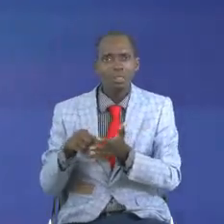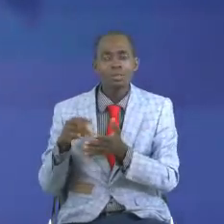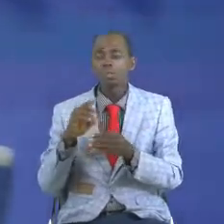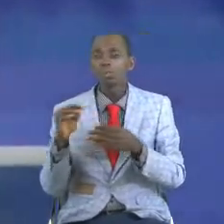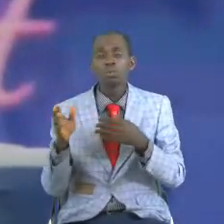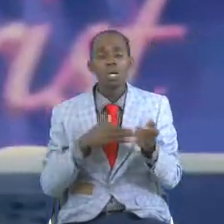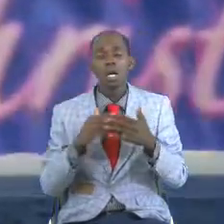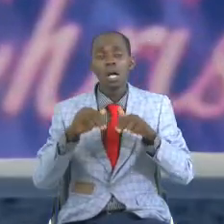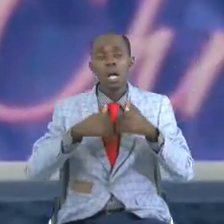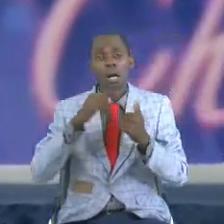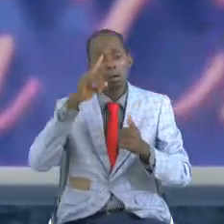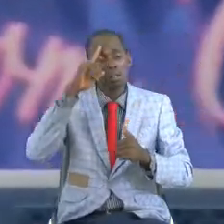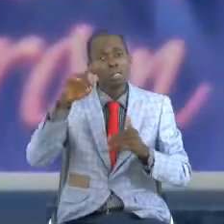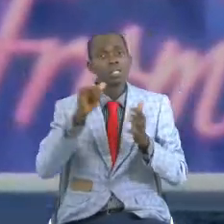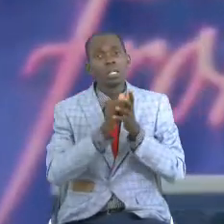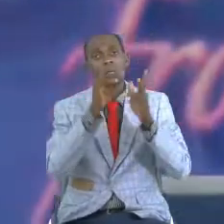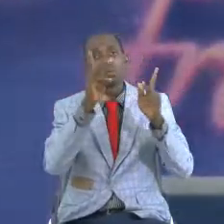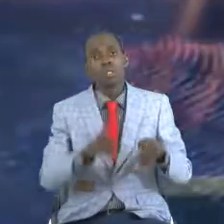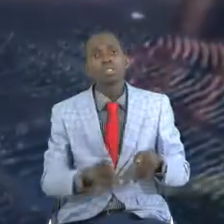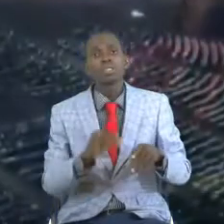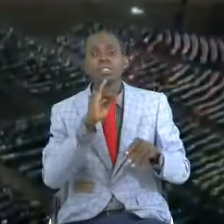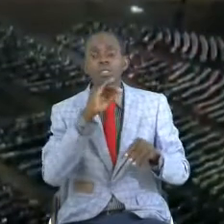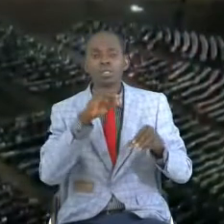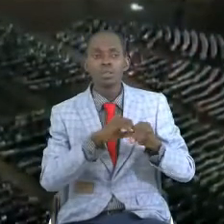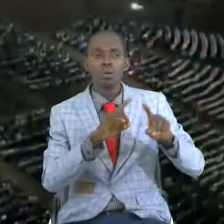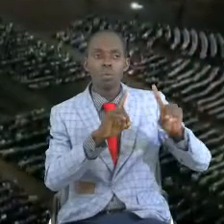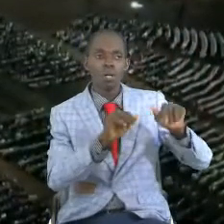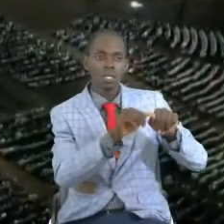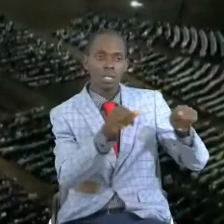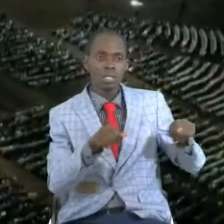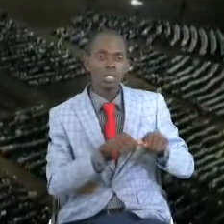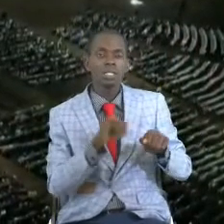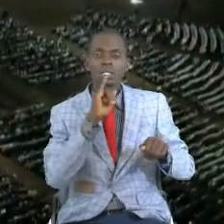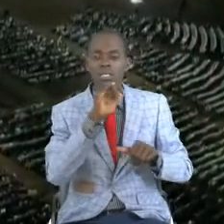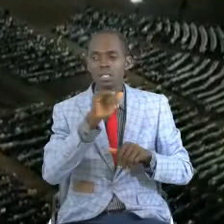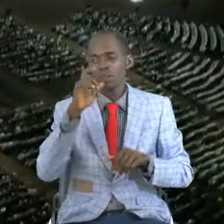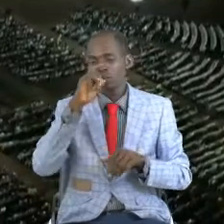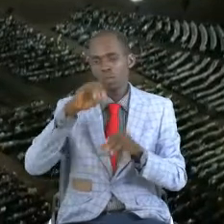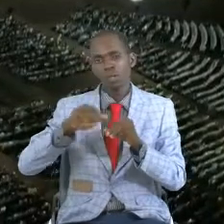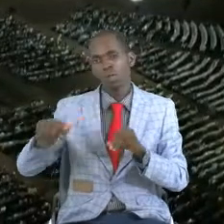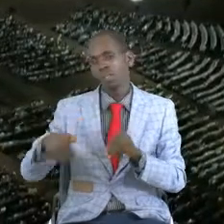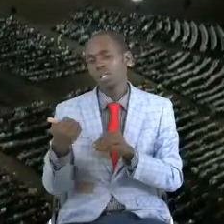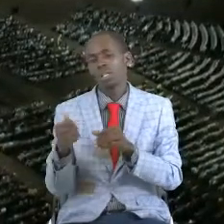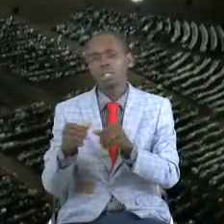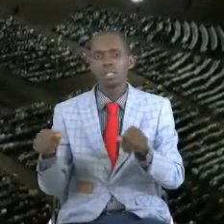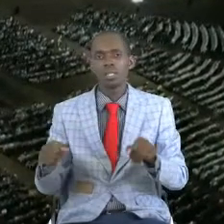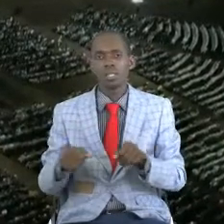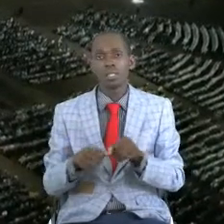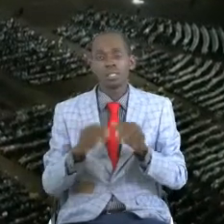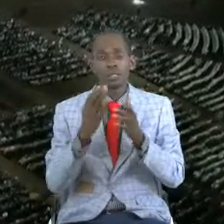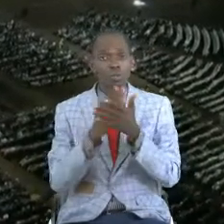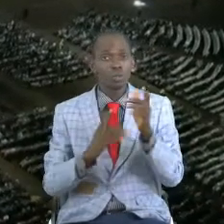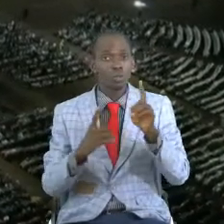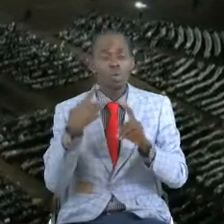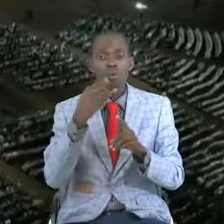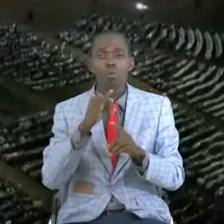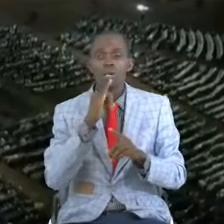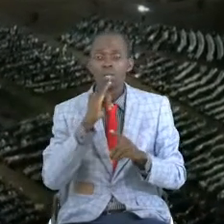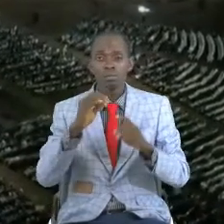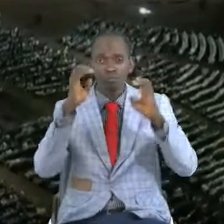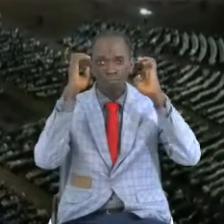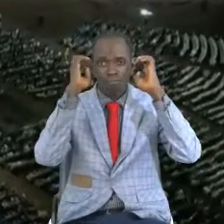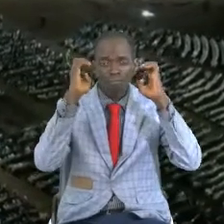intelligent one is in one area, he is a fool. Take somebody who is educated in earthly knowledge, but when it comes